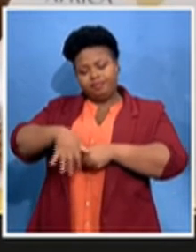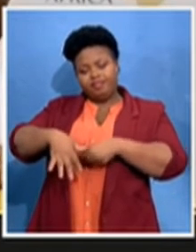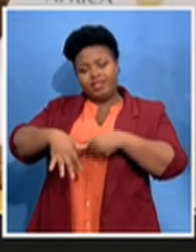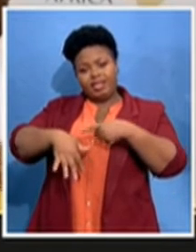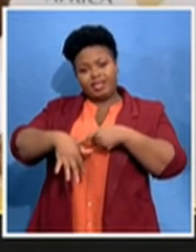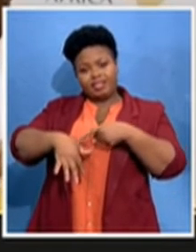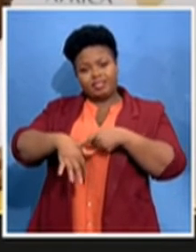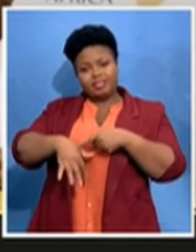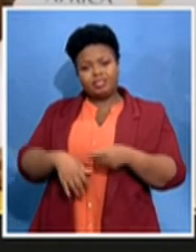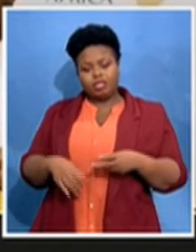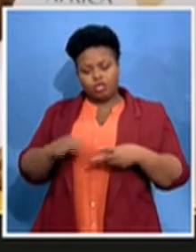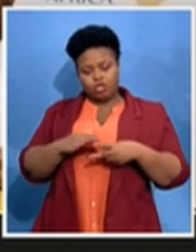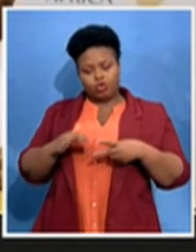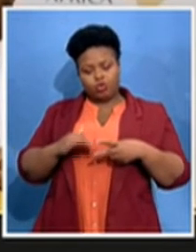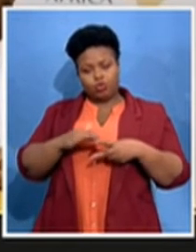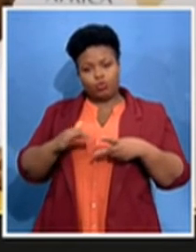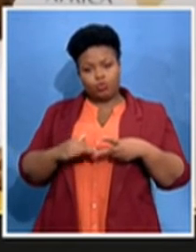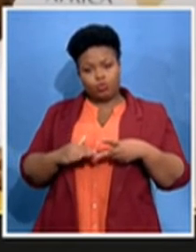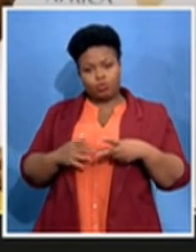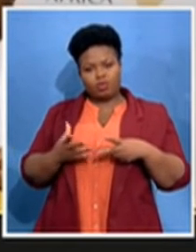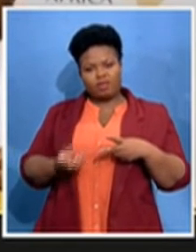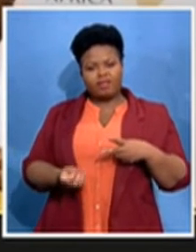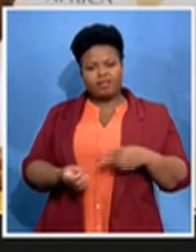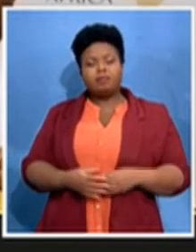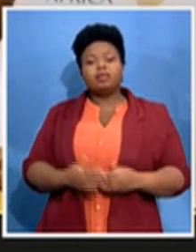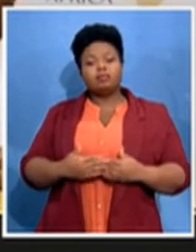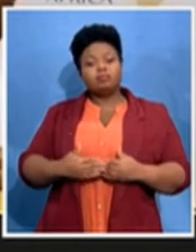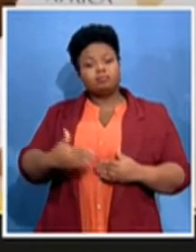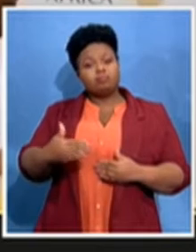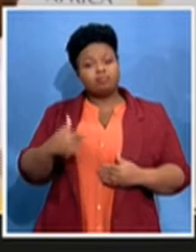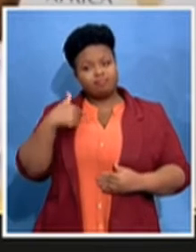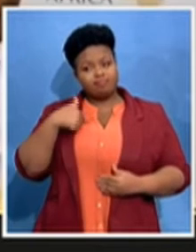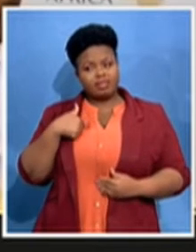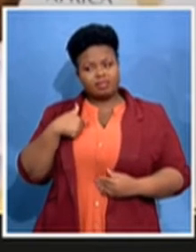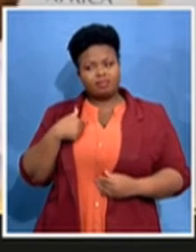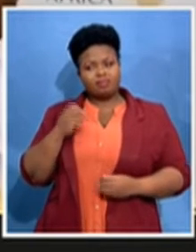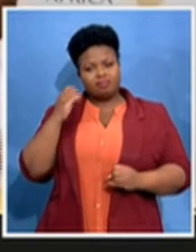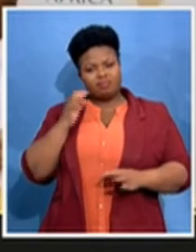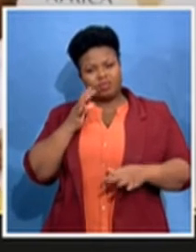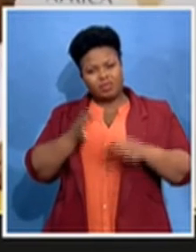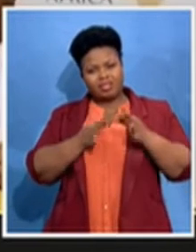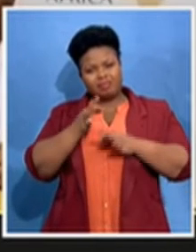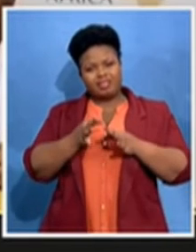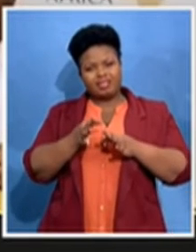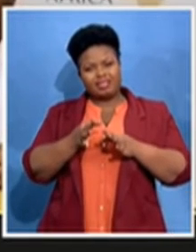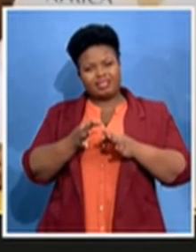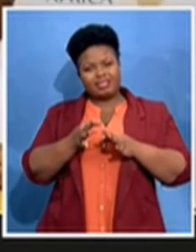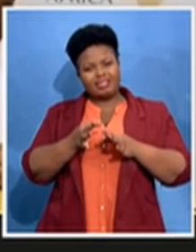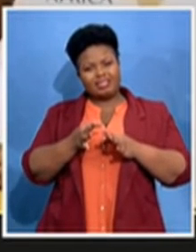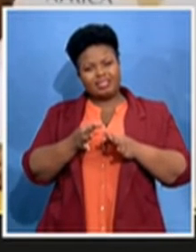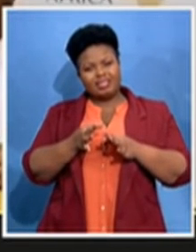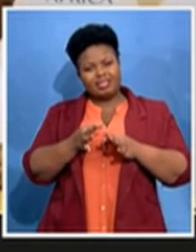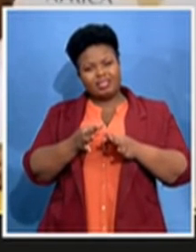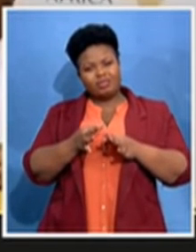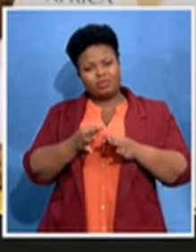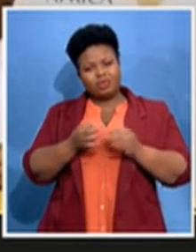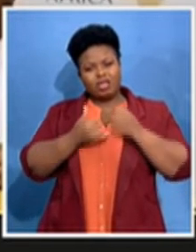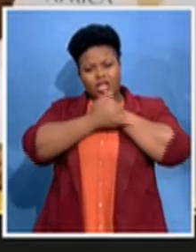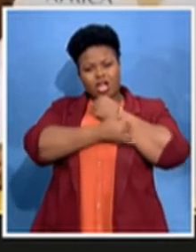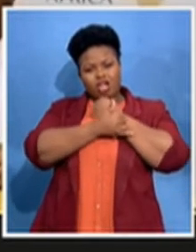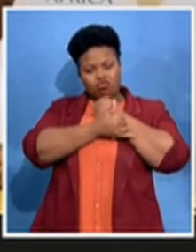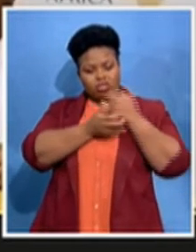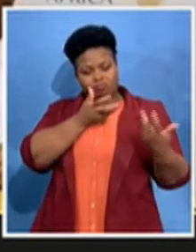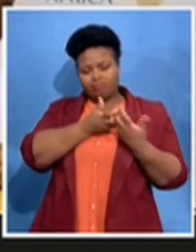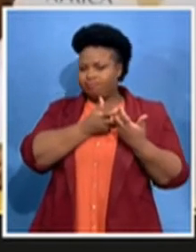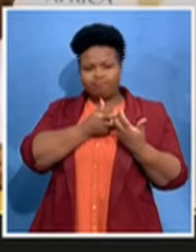going forward, I would not use the word, I would not associate a country to a variant, because we